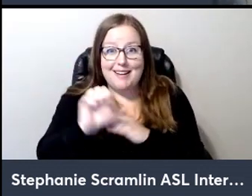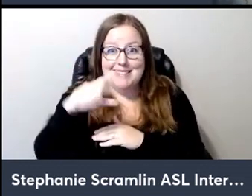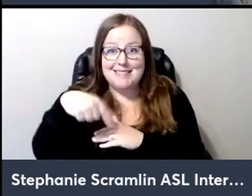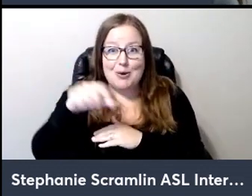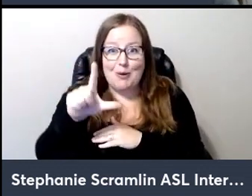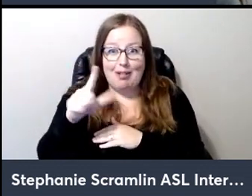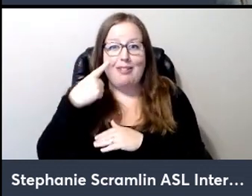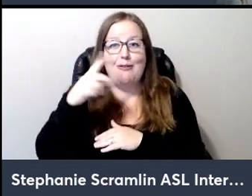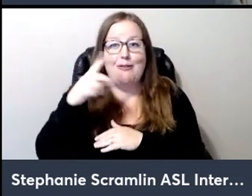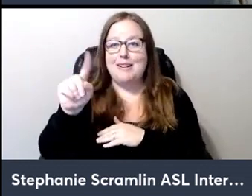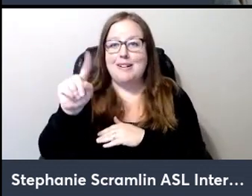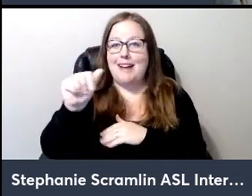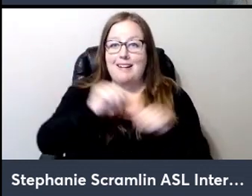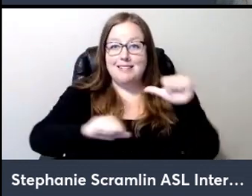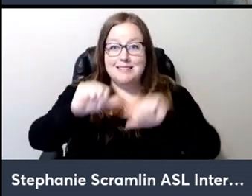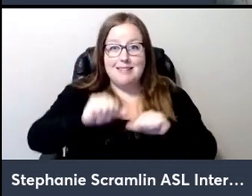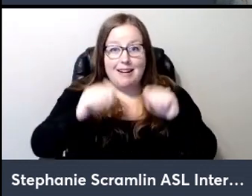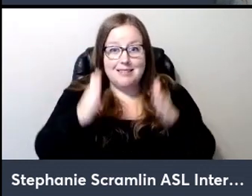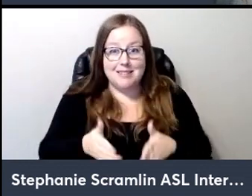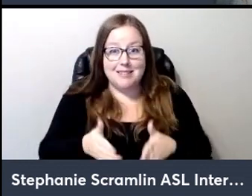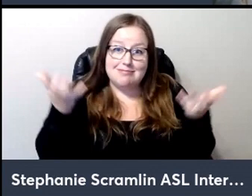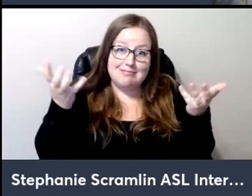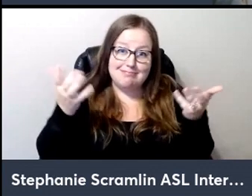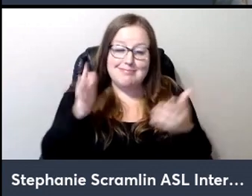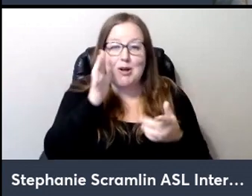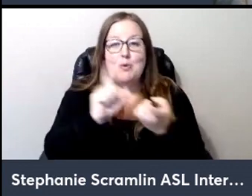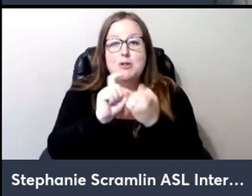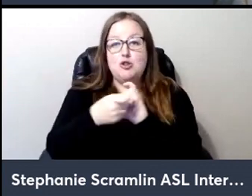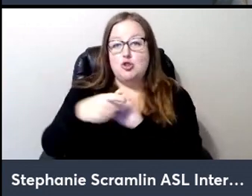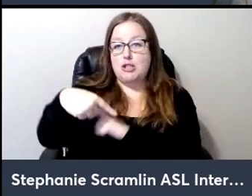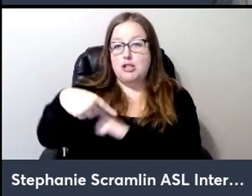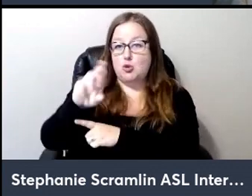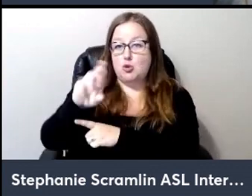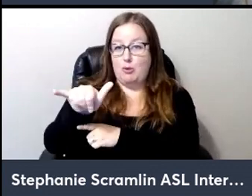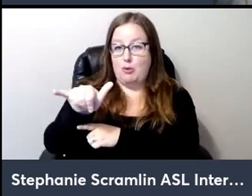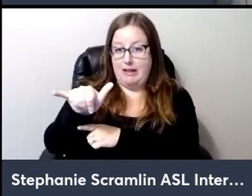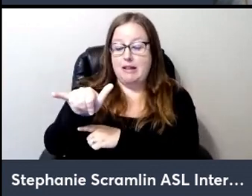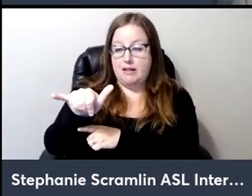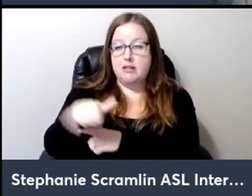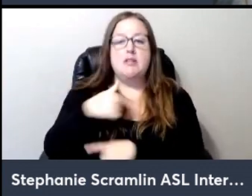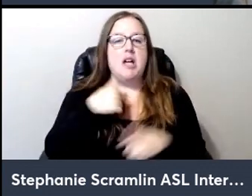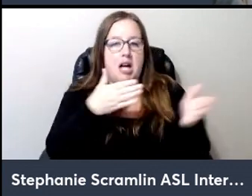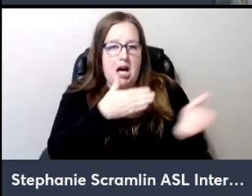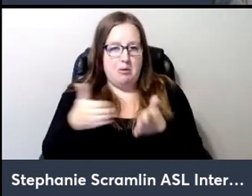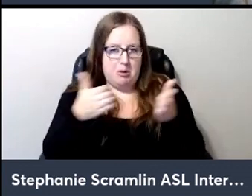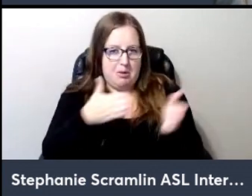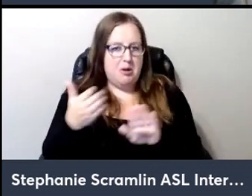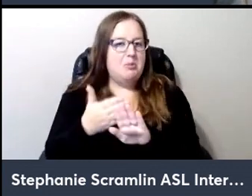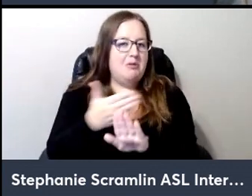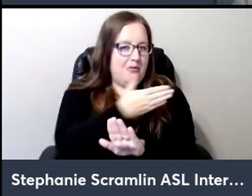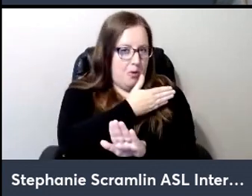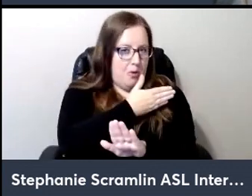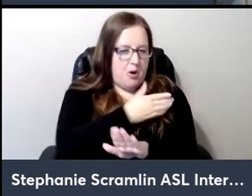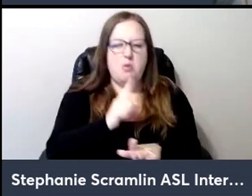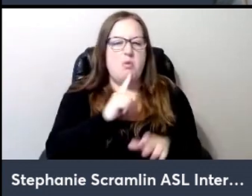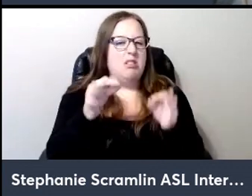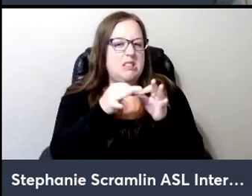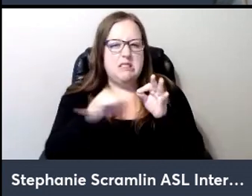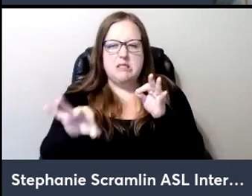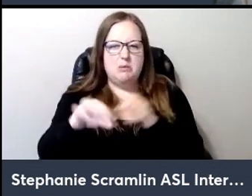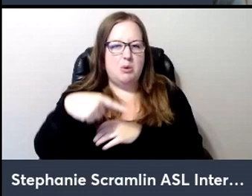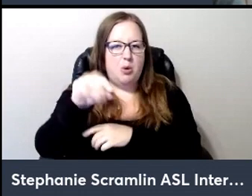scientists? So we're going to change the query, and I actually prepared that query ahead of time. It's going to be a very simple